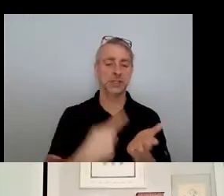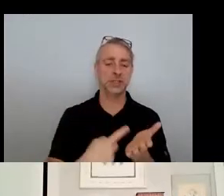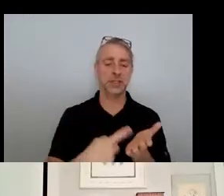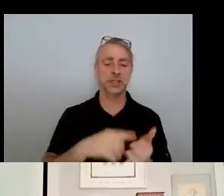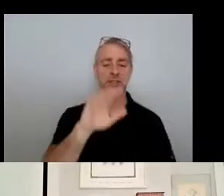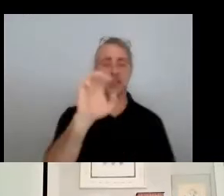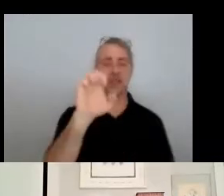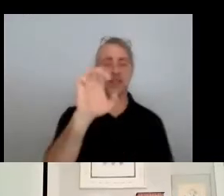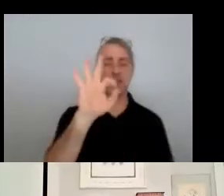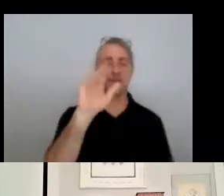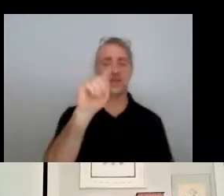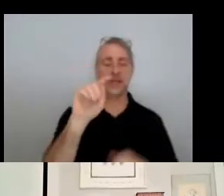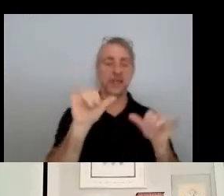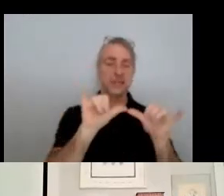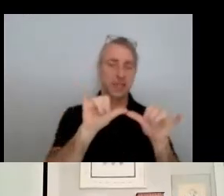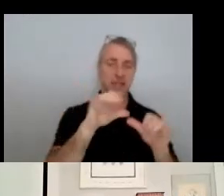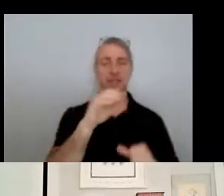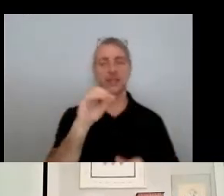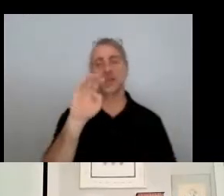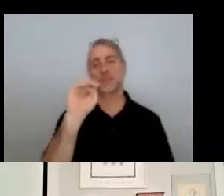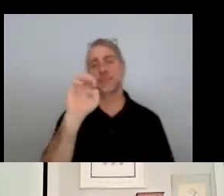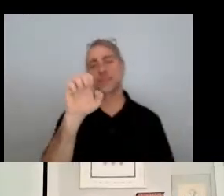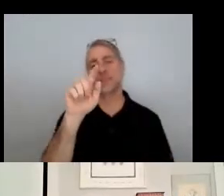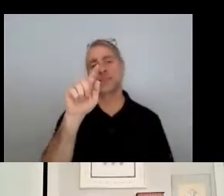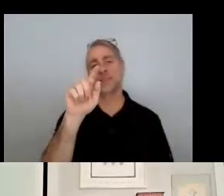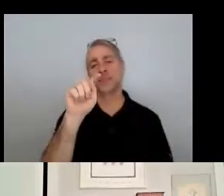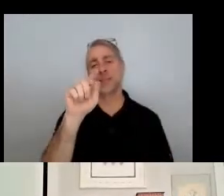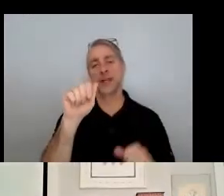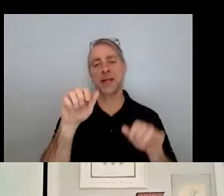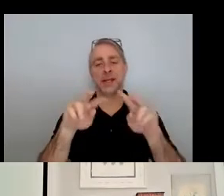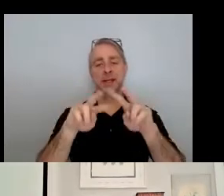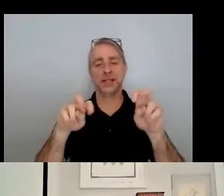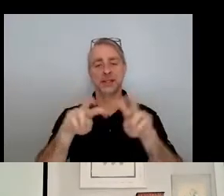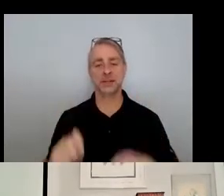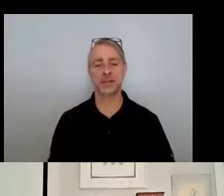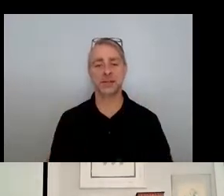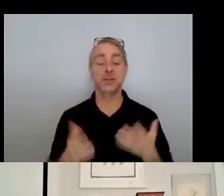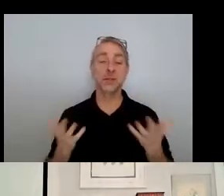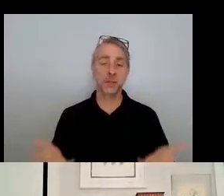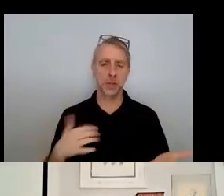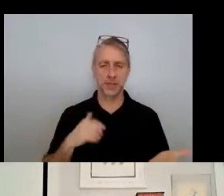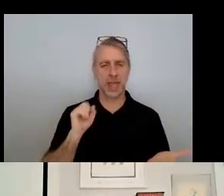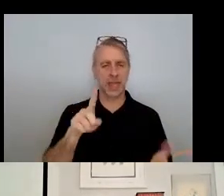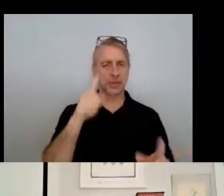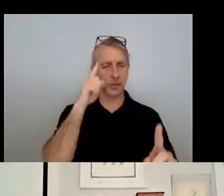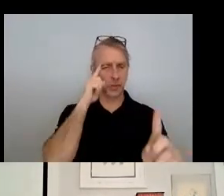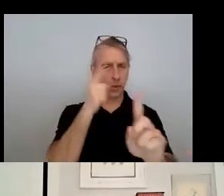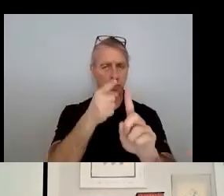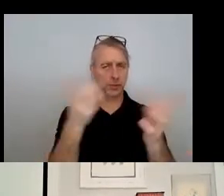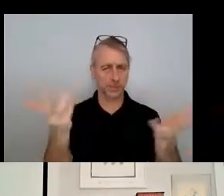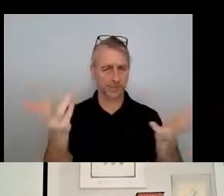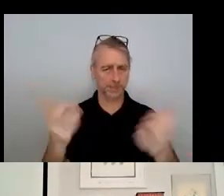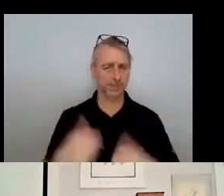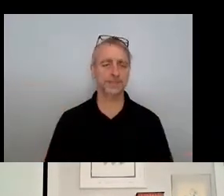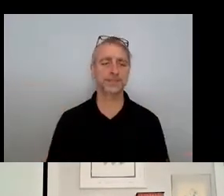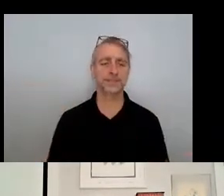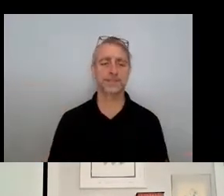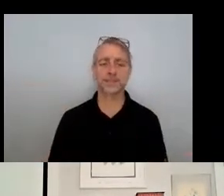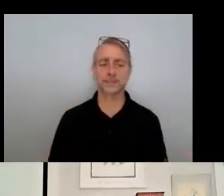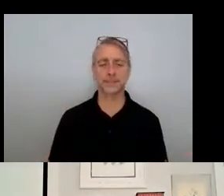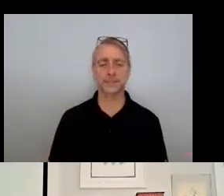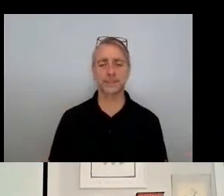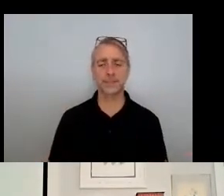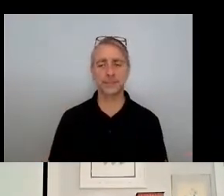basic meta-analysis. So what are the goals of a systematic review and meta-analysis? So I want to start